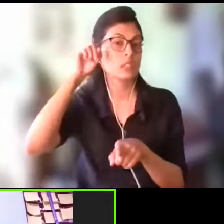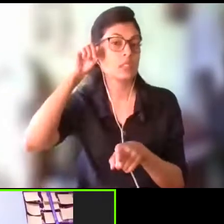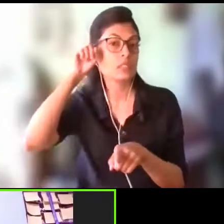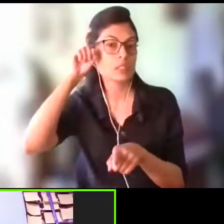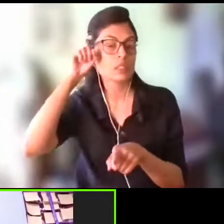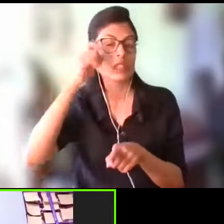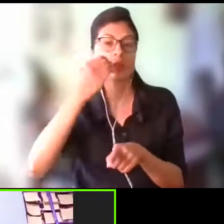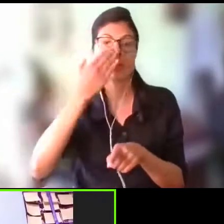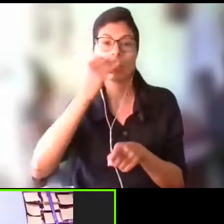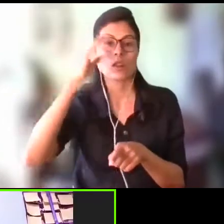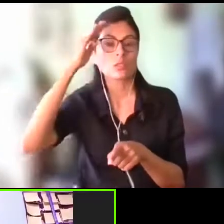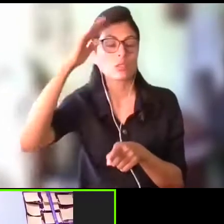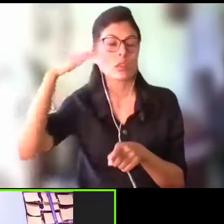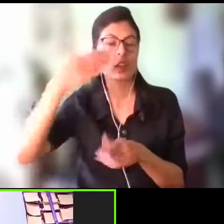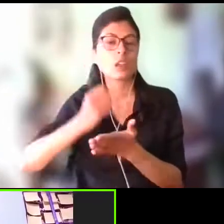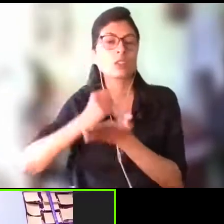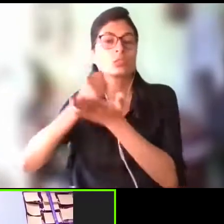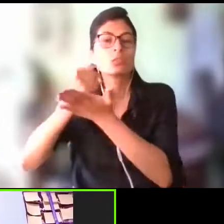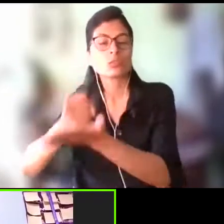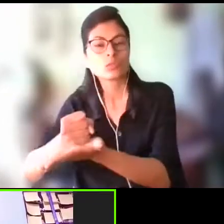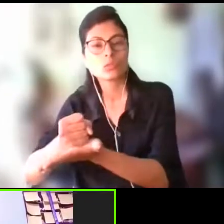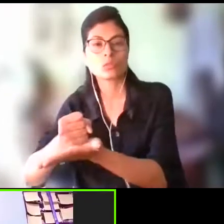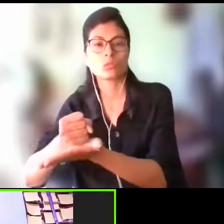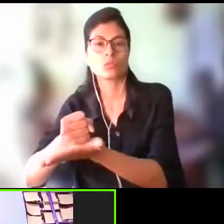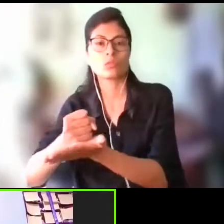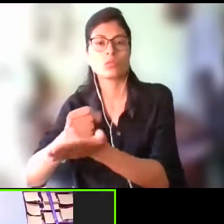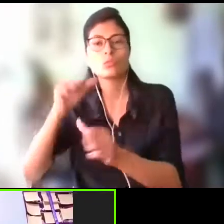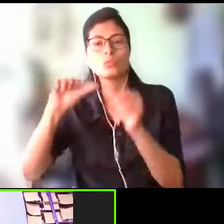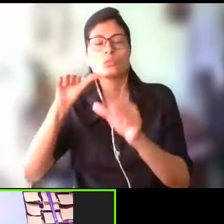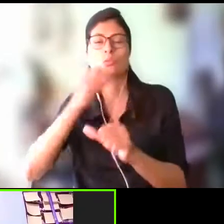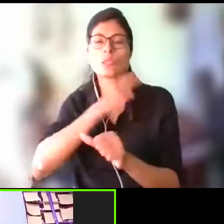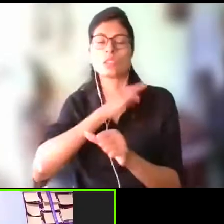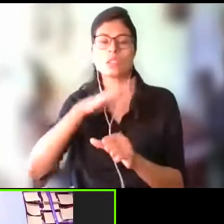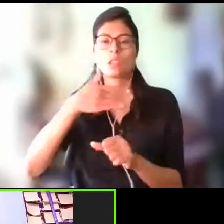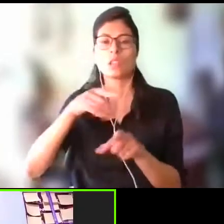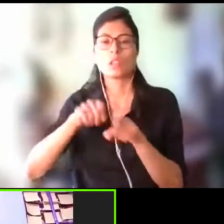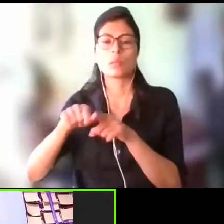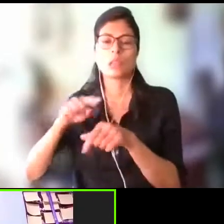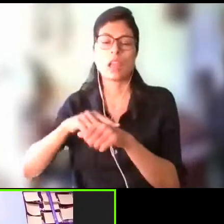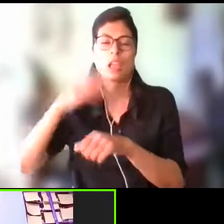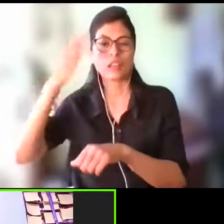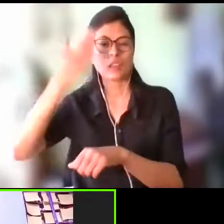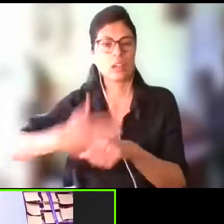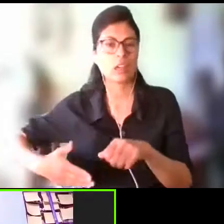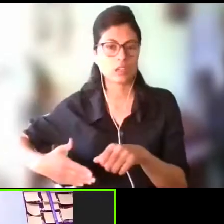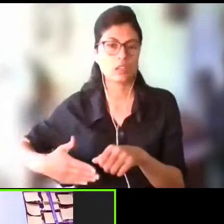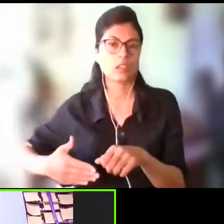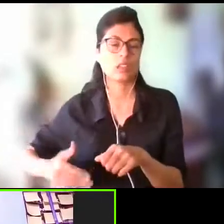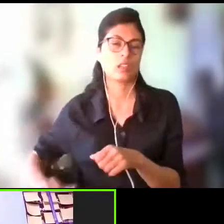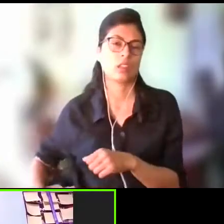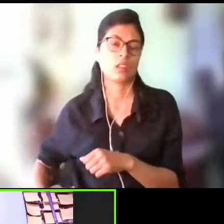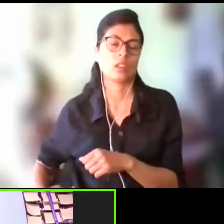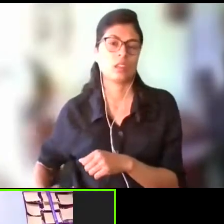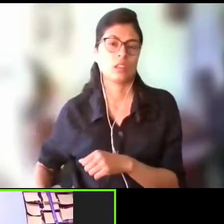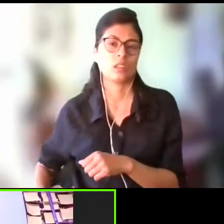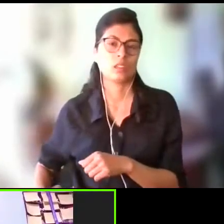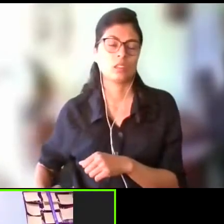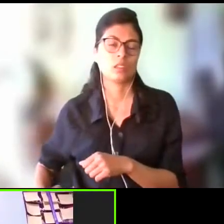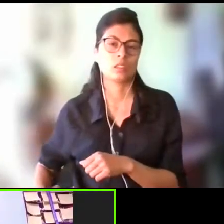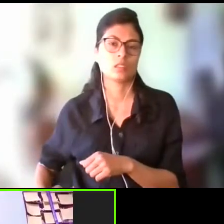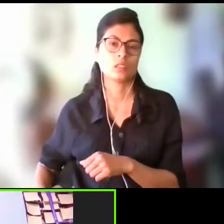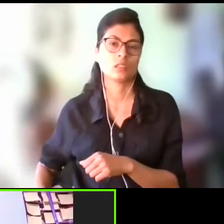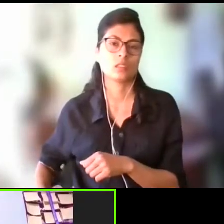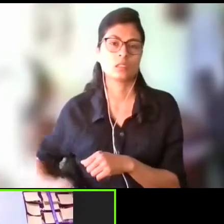the Cameroon Development Corporation land. And it became a threat to our plantation farms as well,